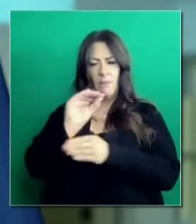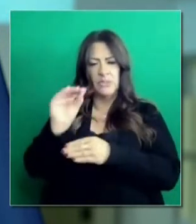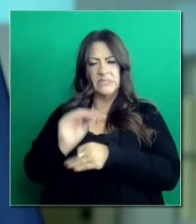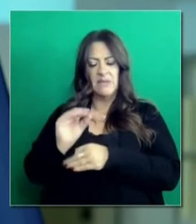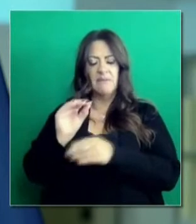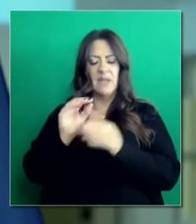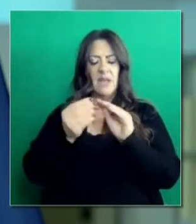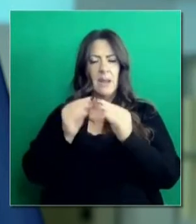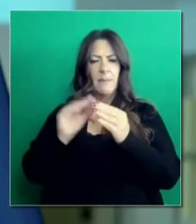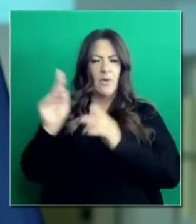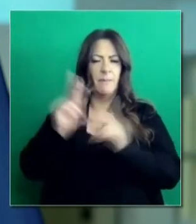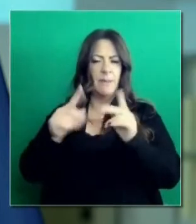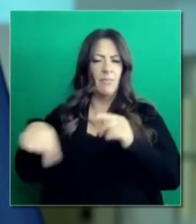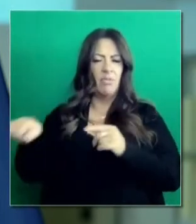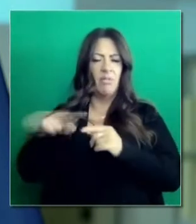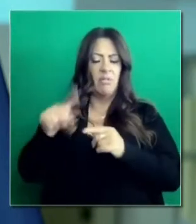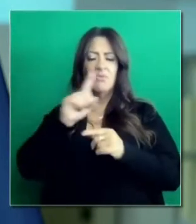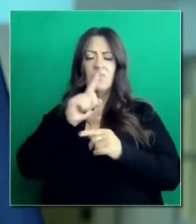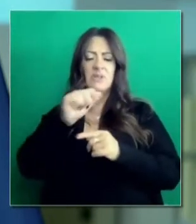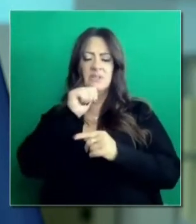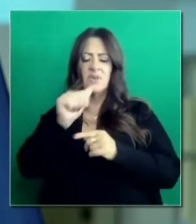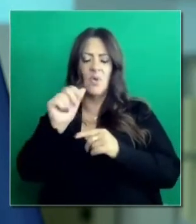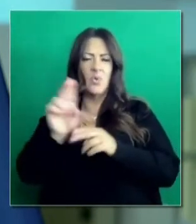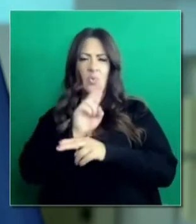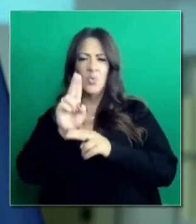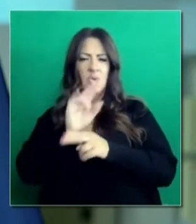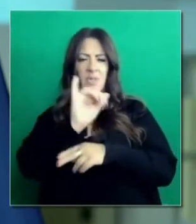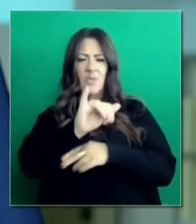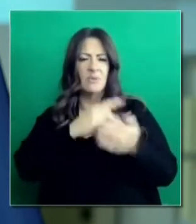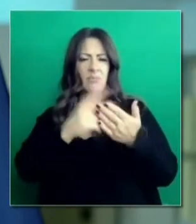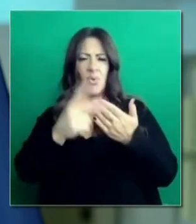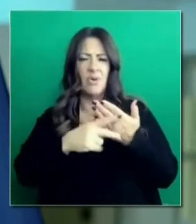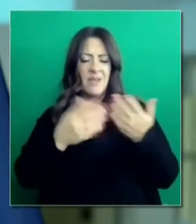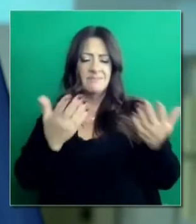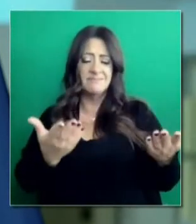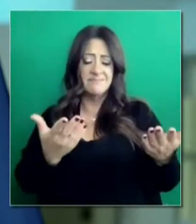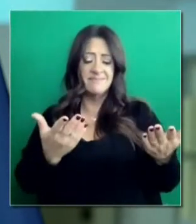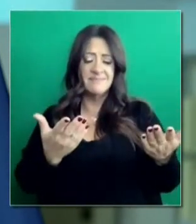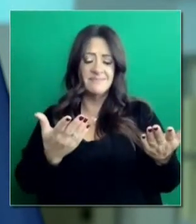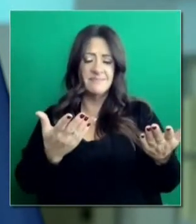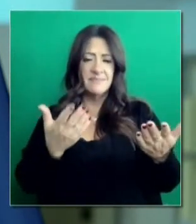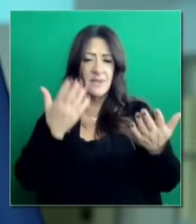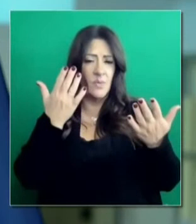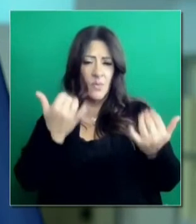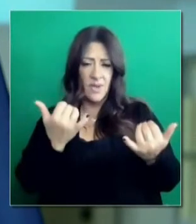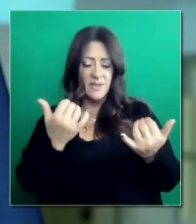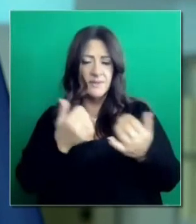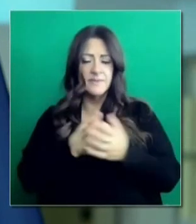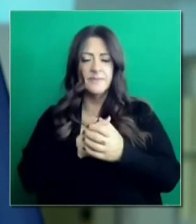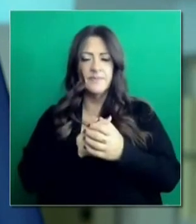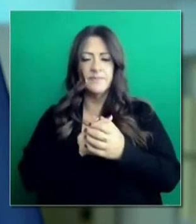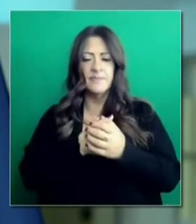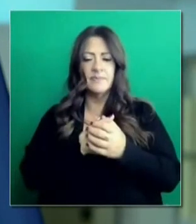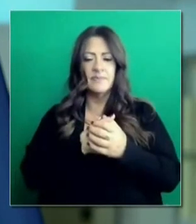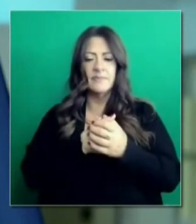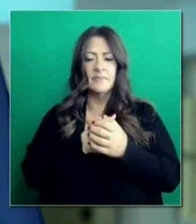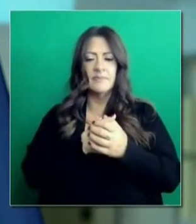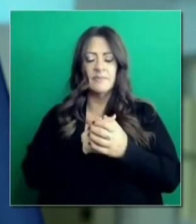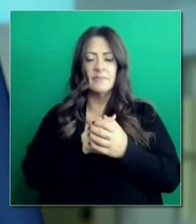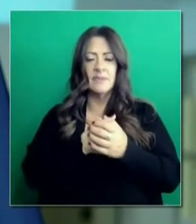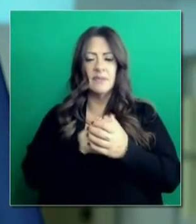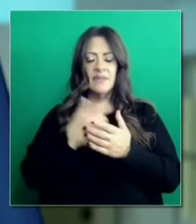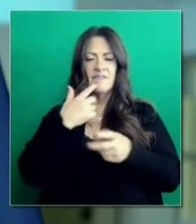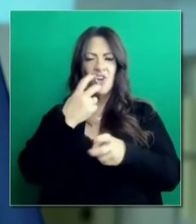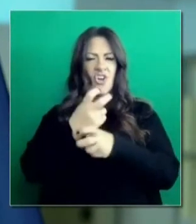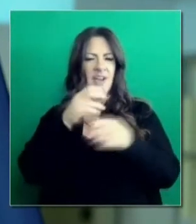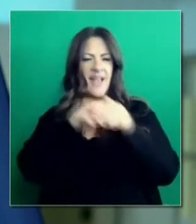getting vaccines to farm workers. For those same reasons that I just listed, farm workers will experience barriers to access, likely